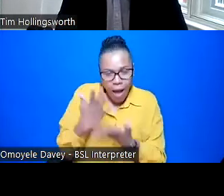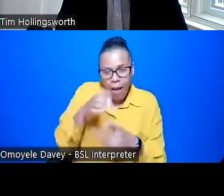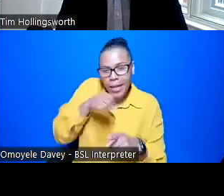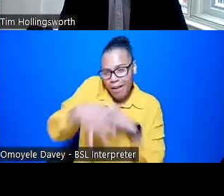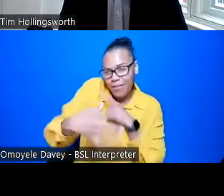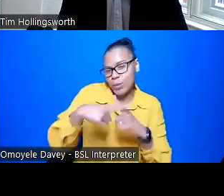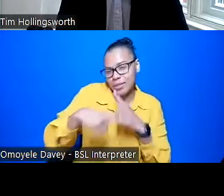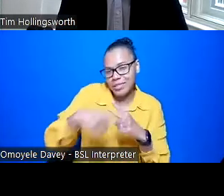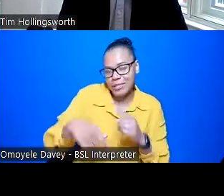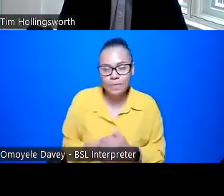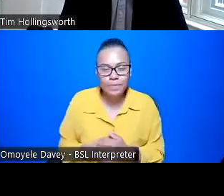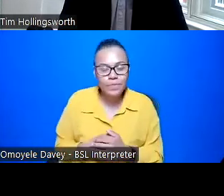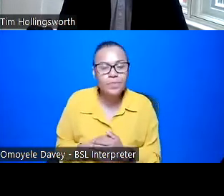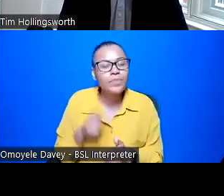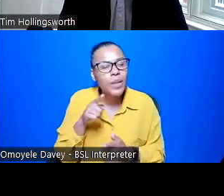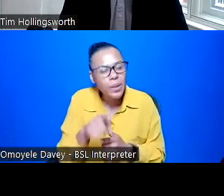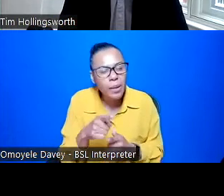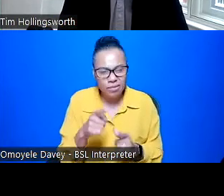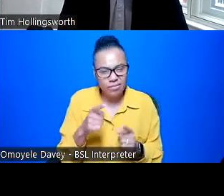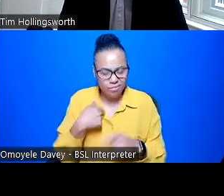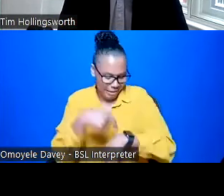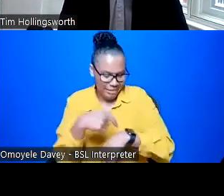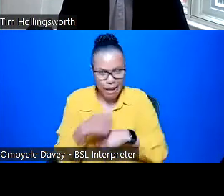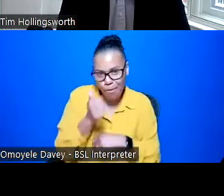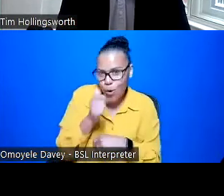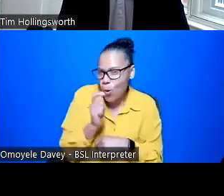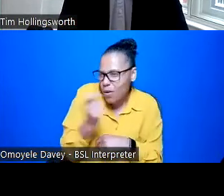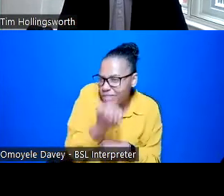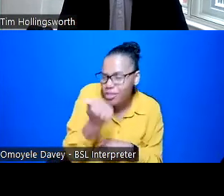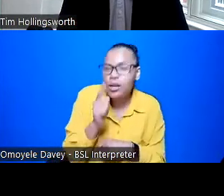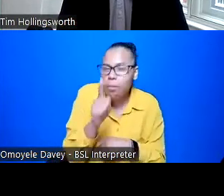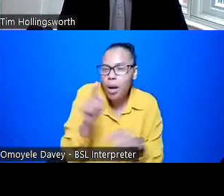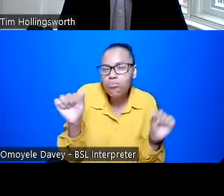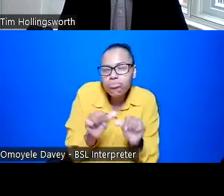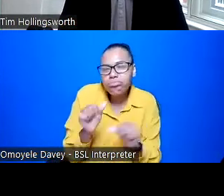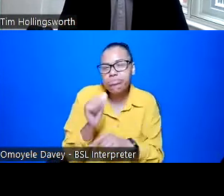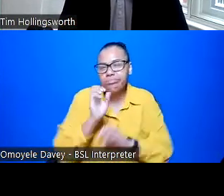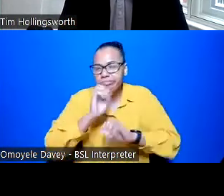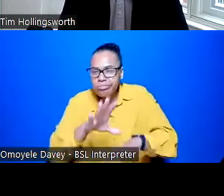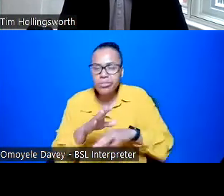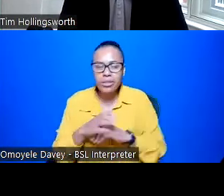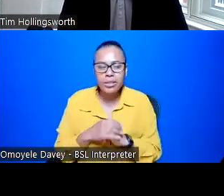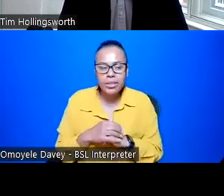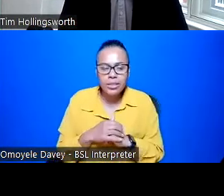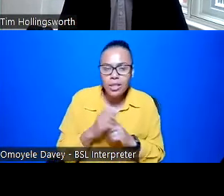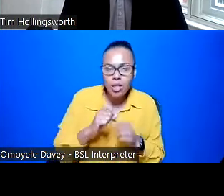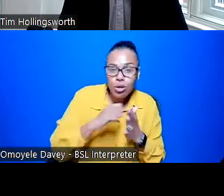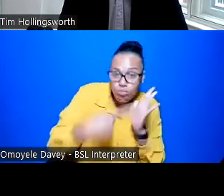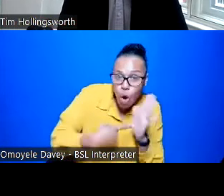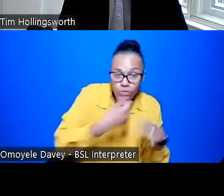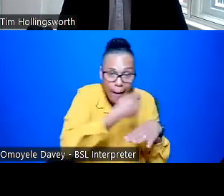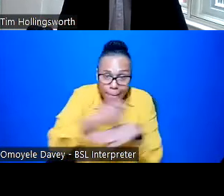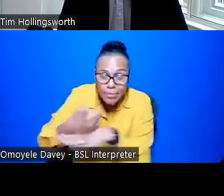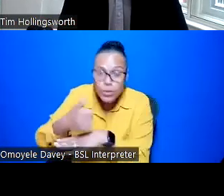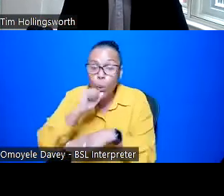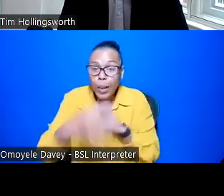I think my point in the keynote and my remaining time is that actually it's more than just programmes from our point of view that will make the difference. We